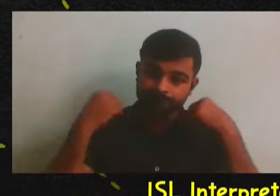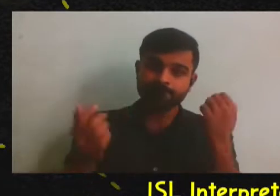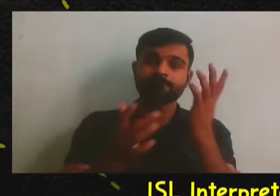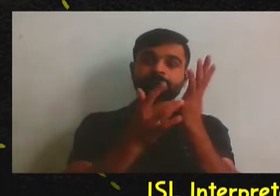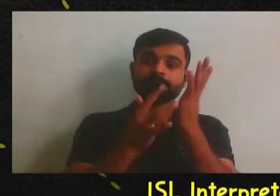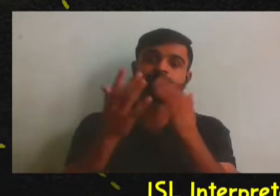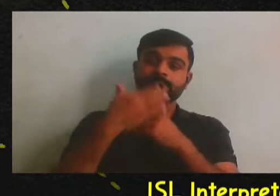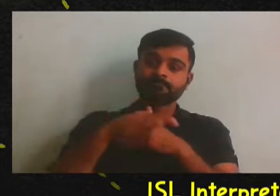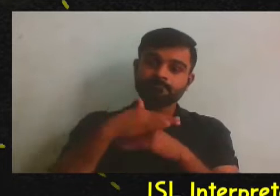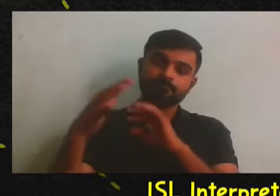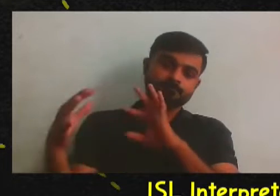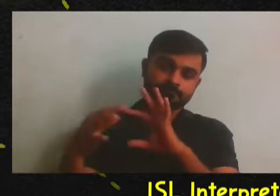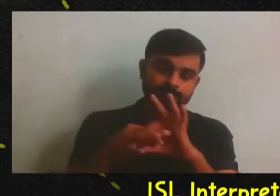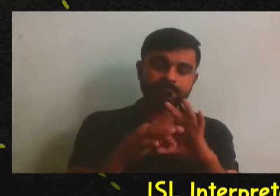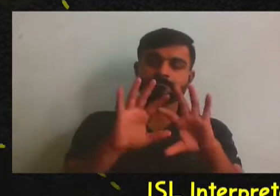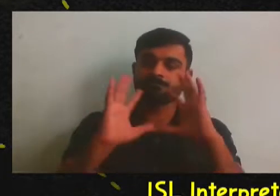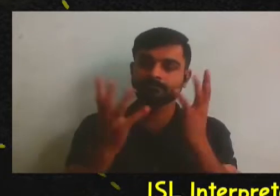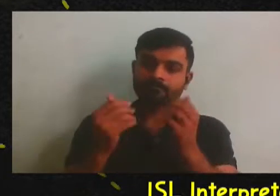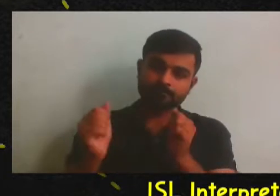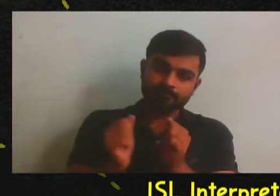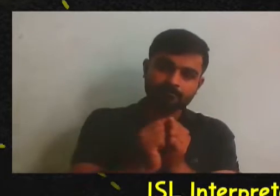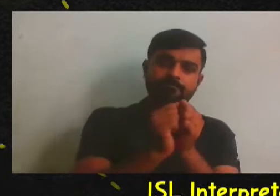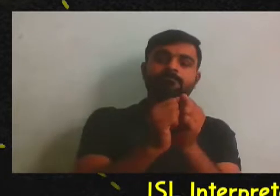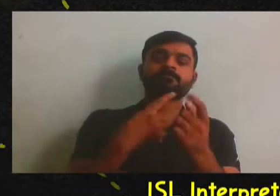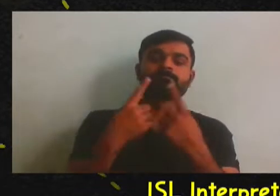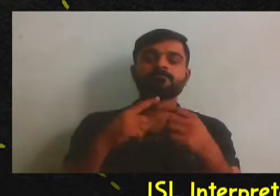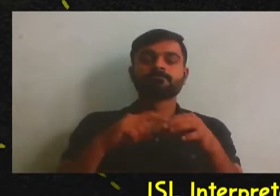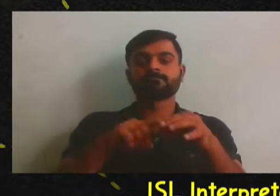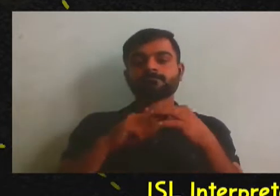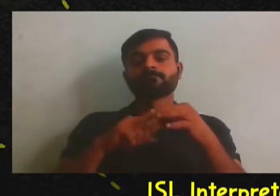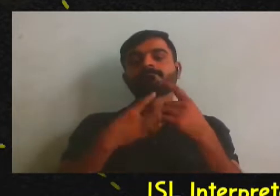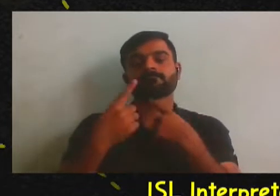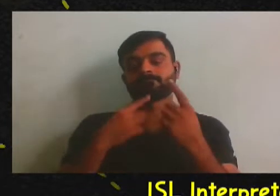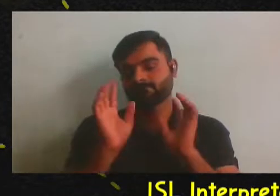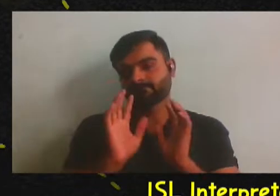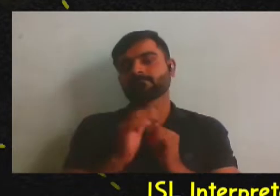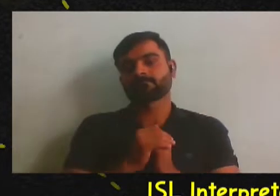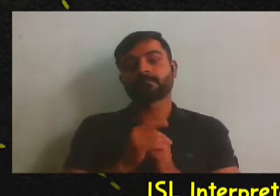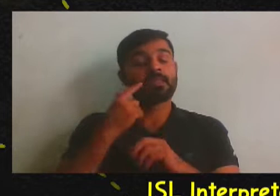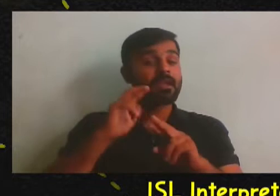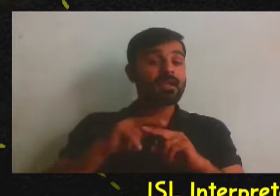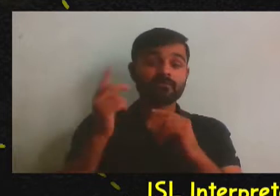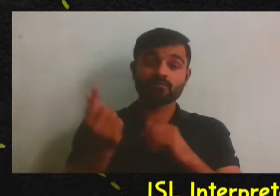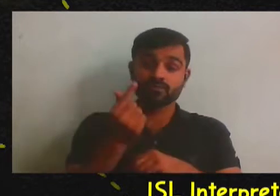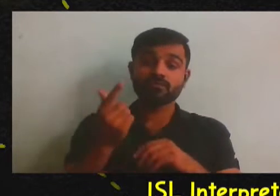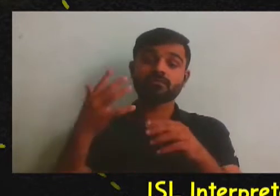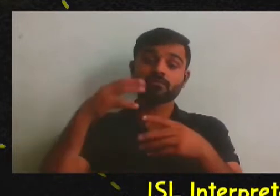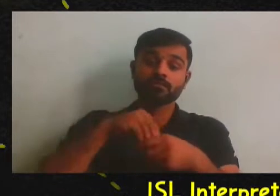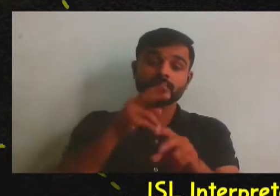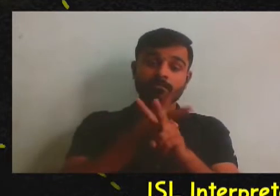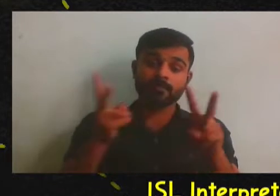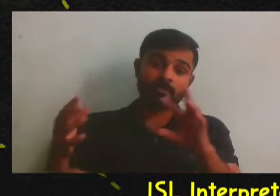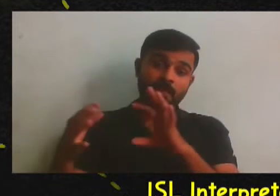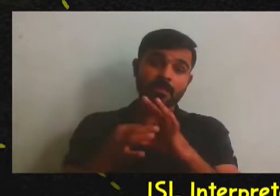to kind of stitch the world together, which is where the name Quilt came about. So if we can use and inject human empathy into our